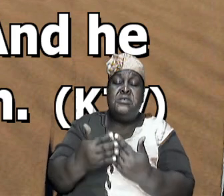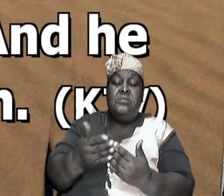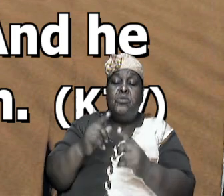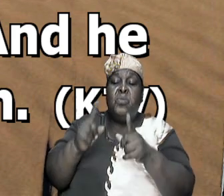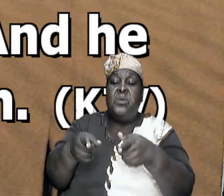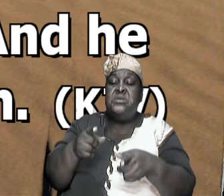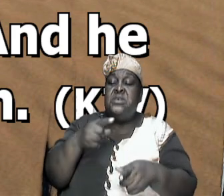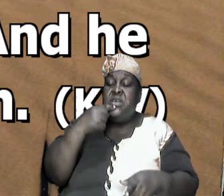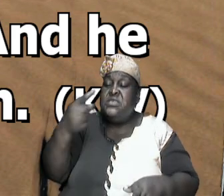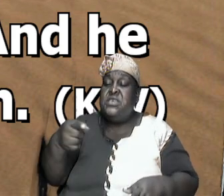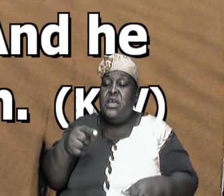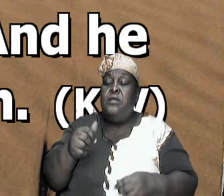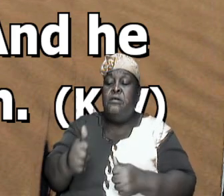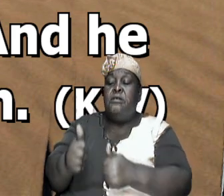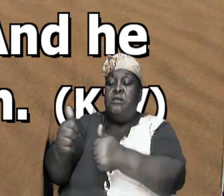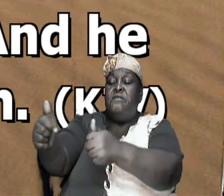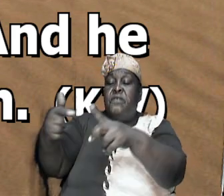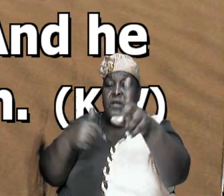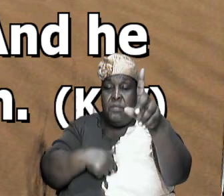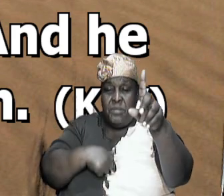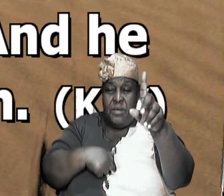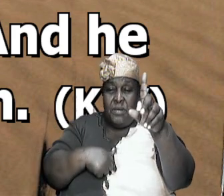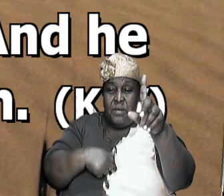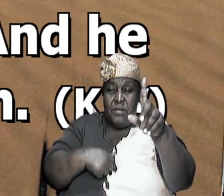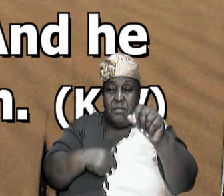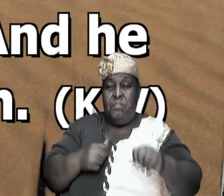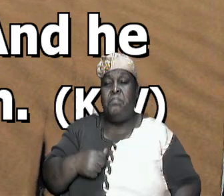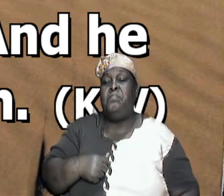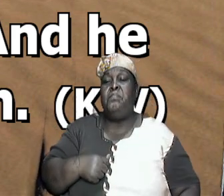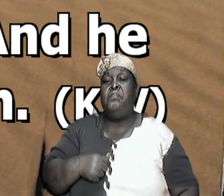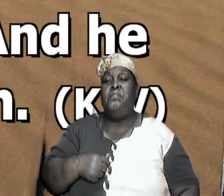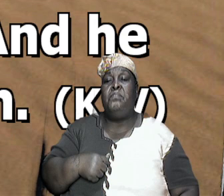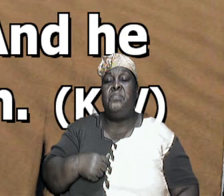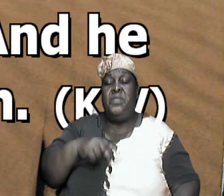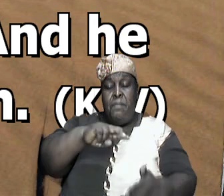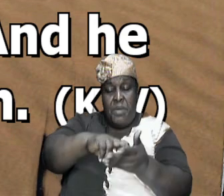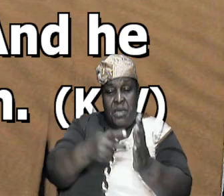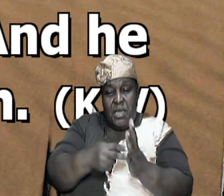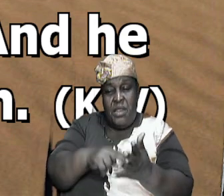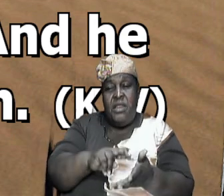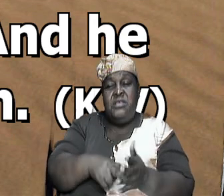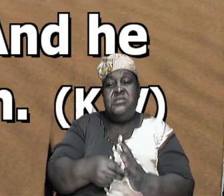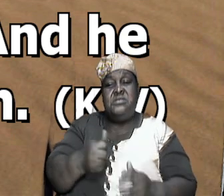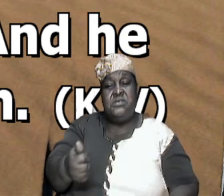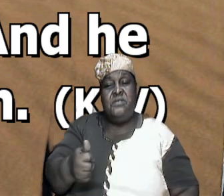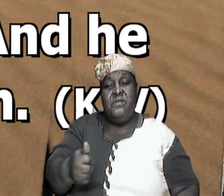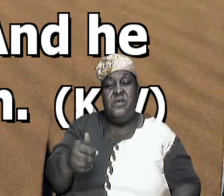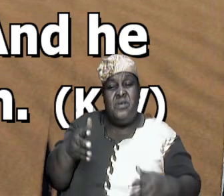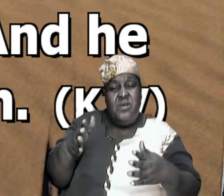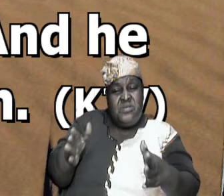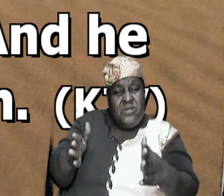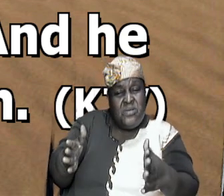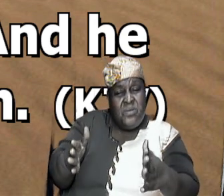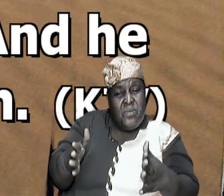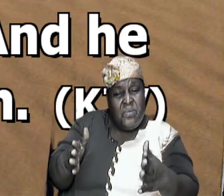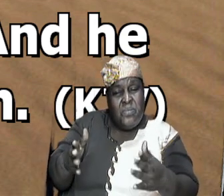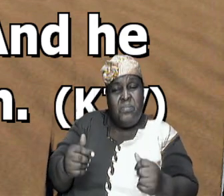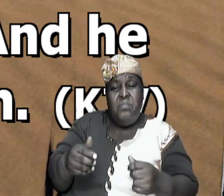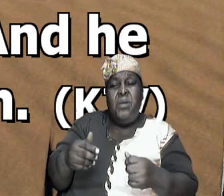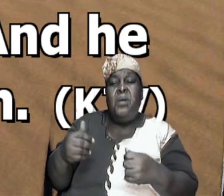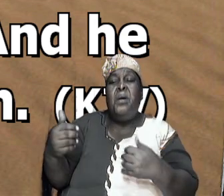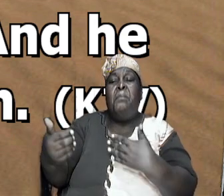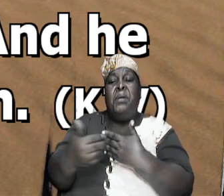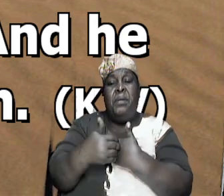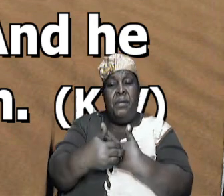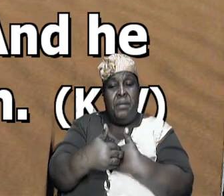me. And so I believe that the term itself, there's a weight behind it.